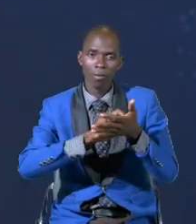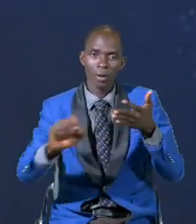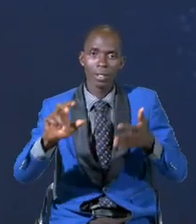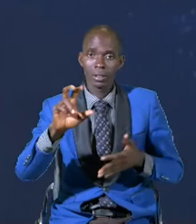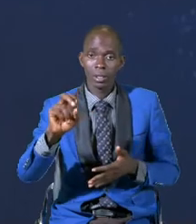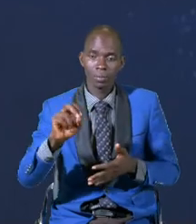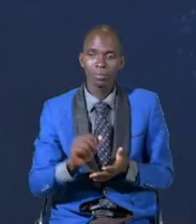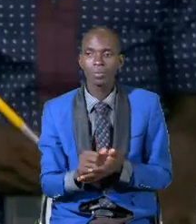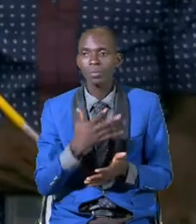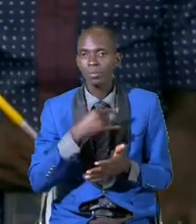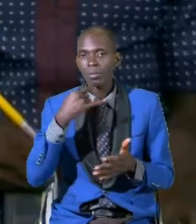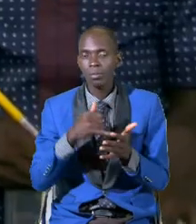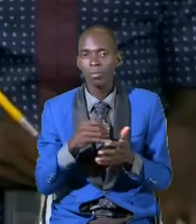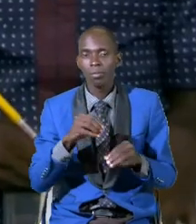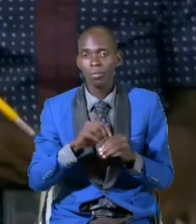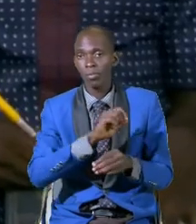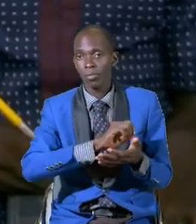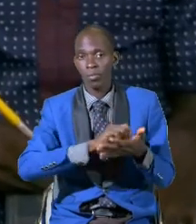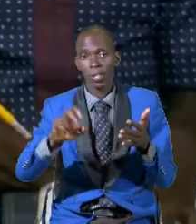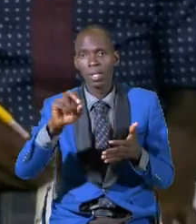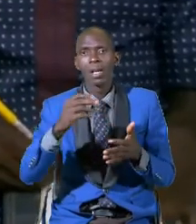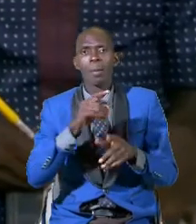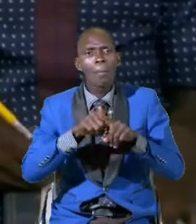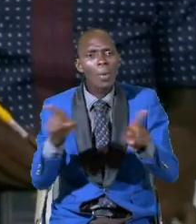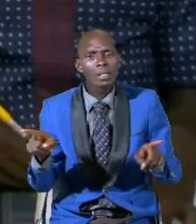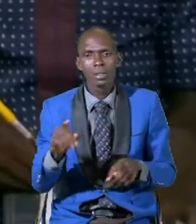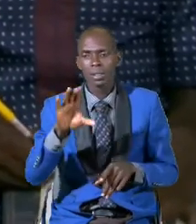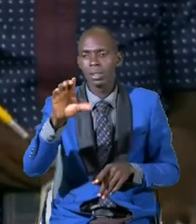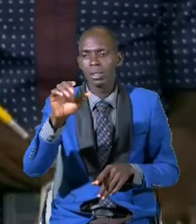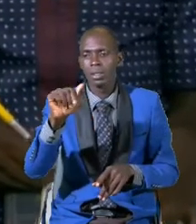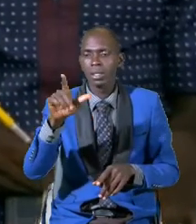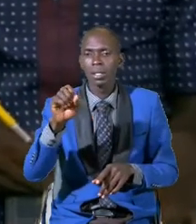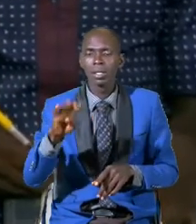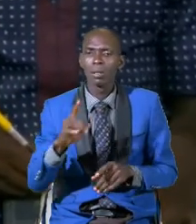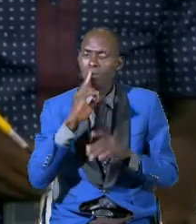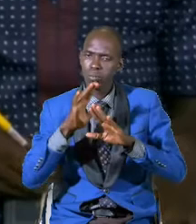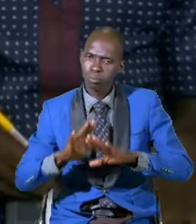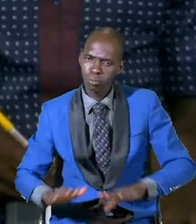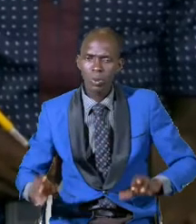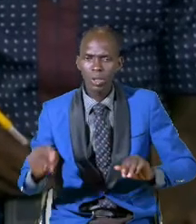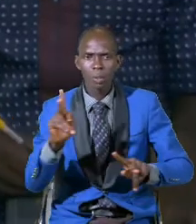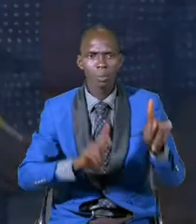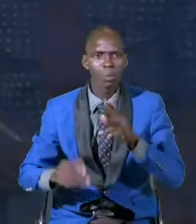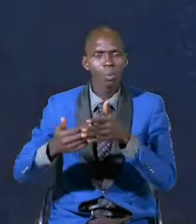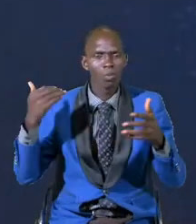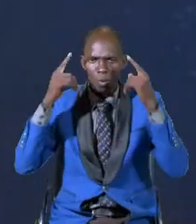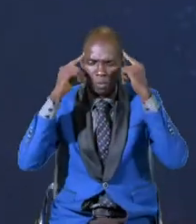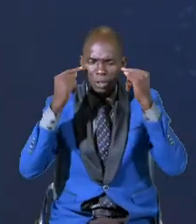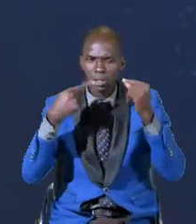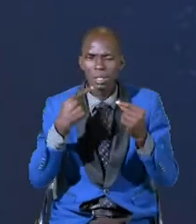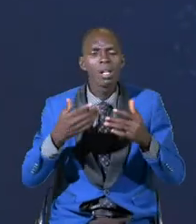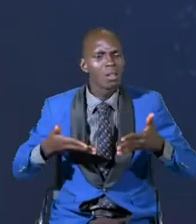says in verse 30, and Caleb stilled the people before Moses and said, let us go up